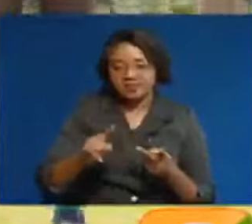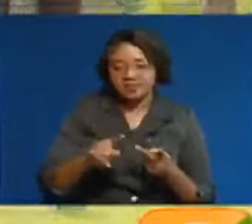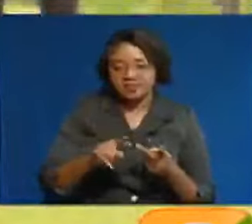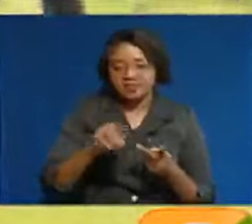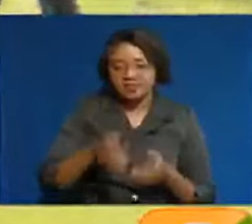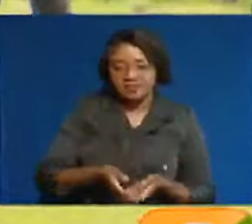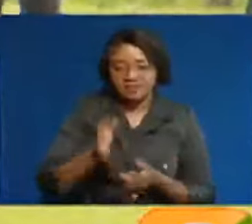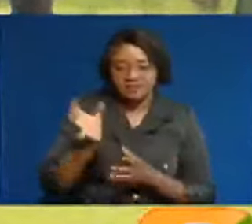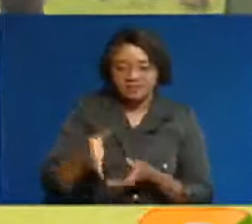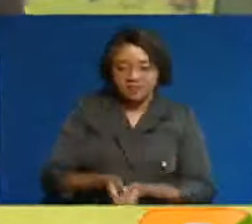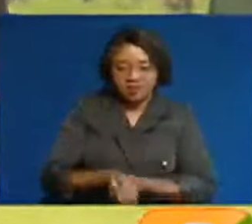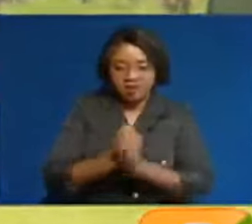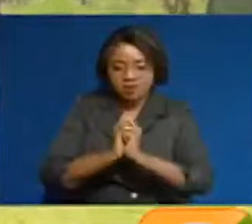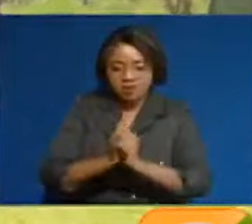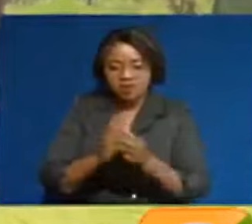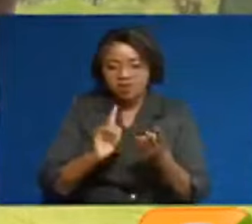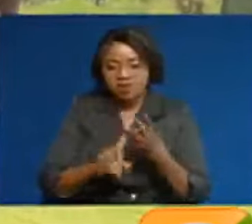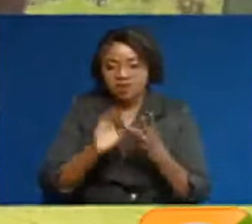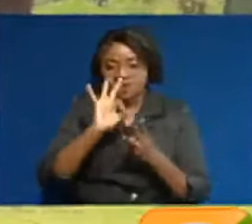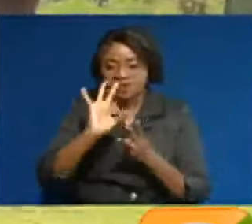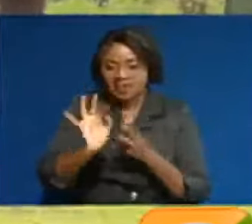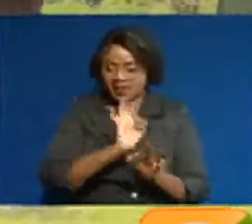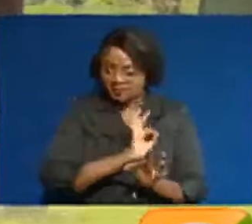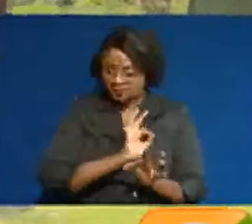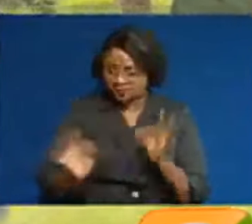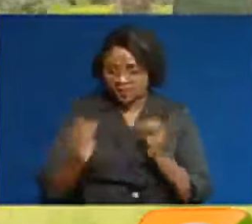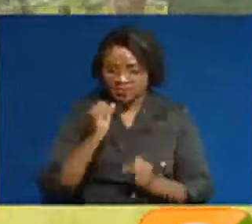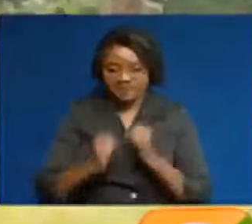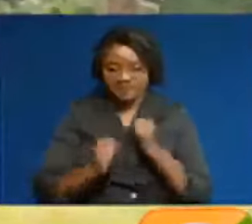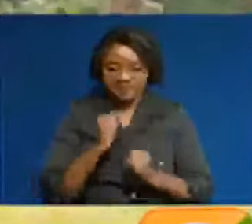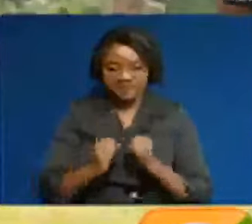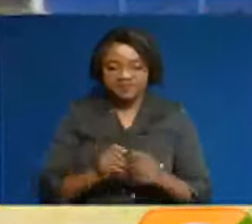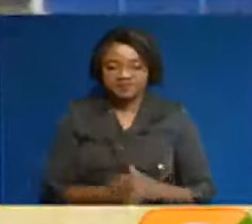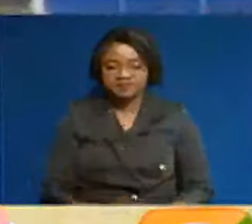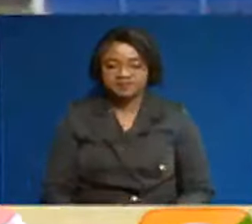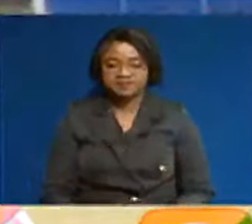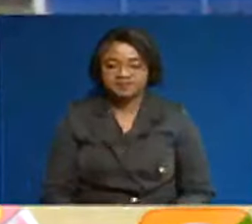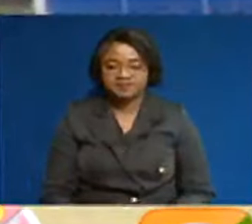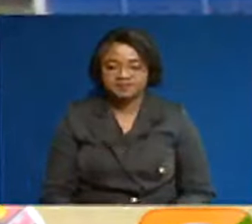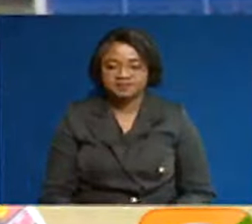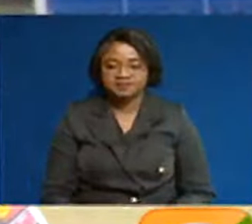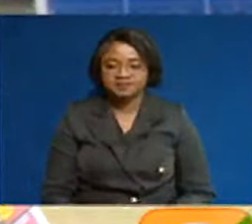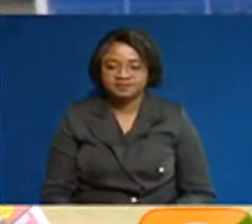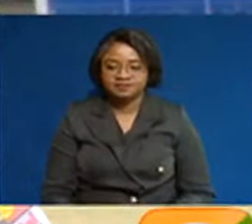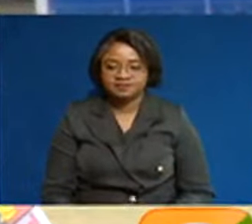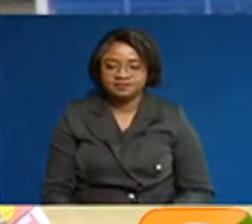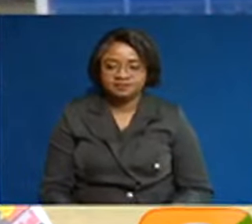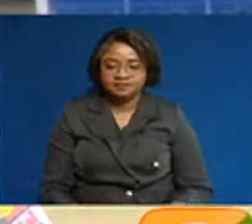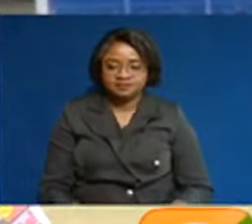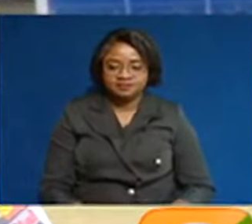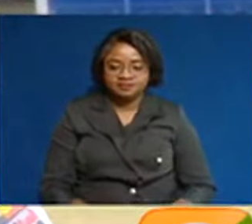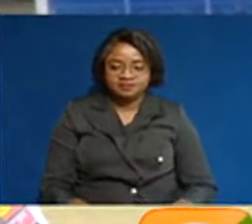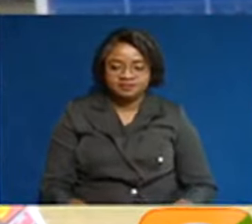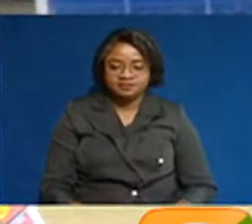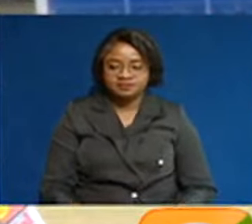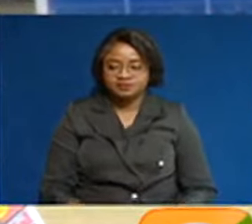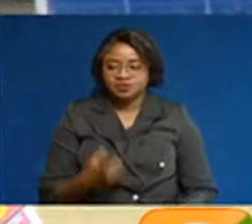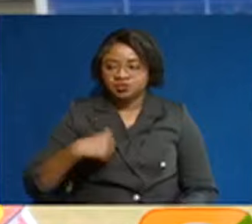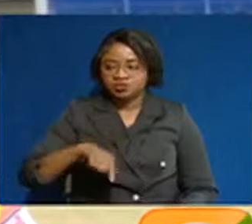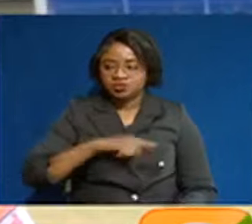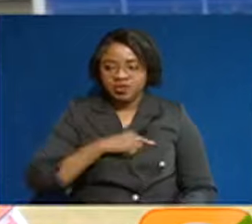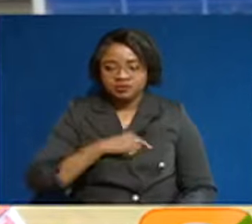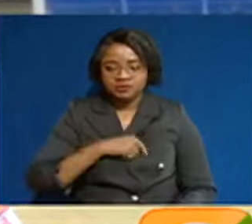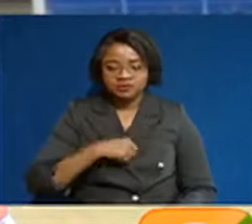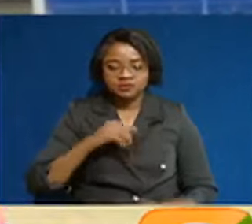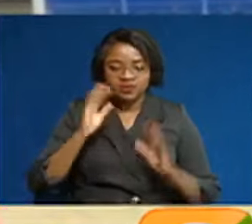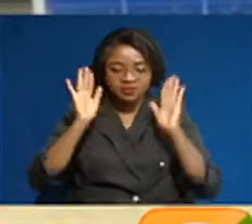team and the three sprinters in the national team. It's all about the basics. We've for the last 4 weeks,